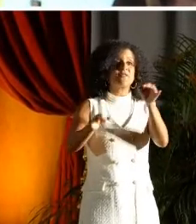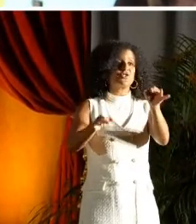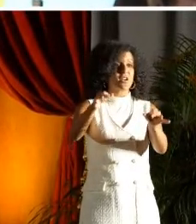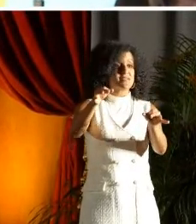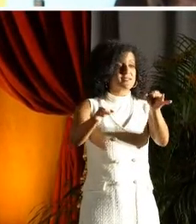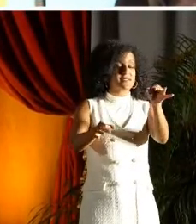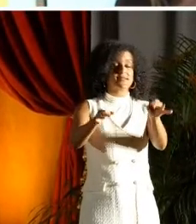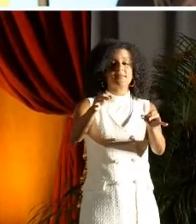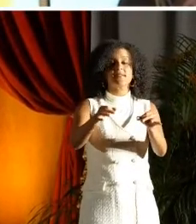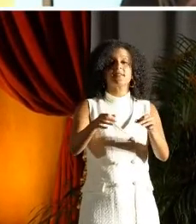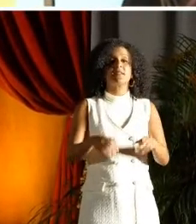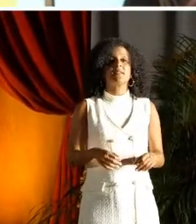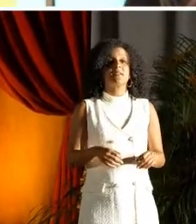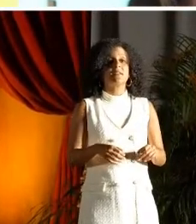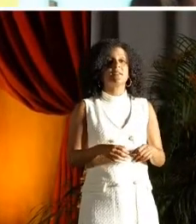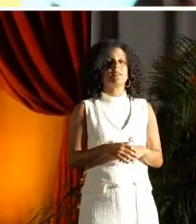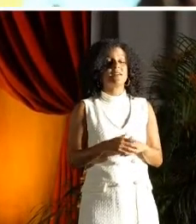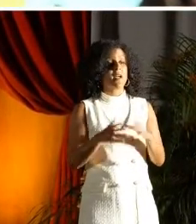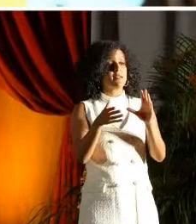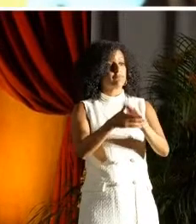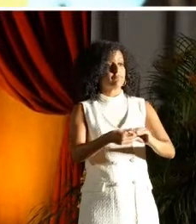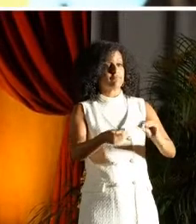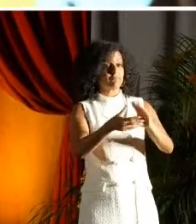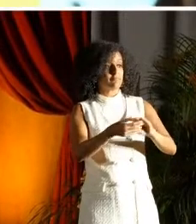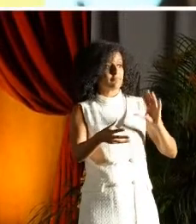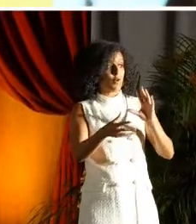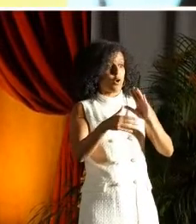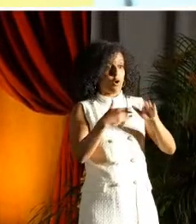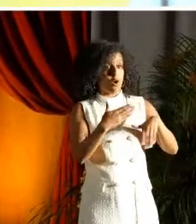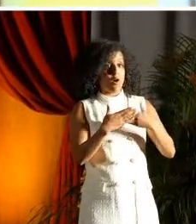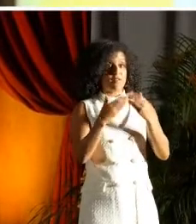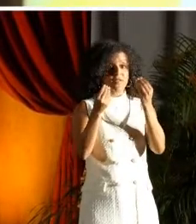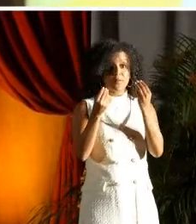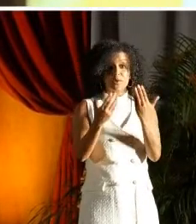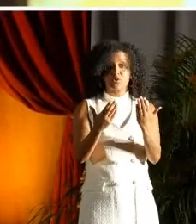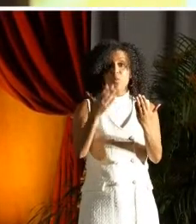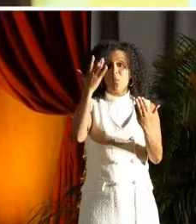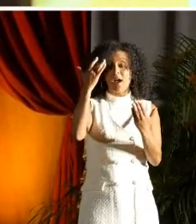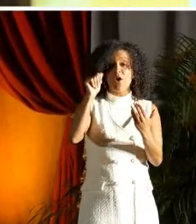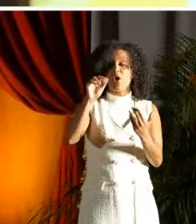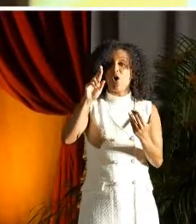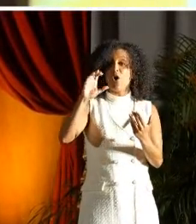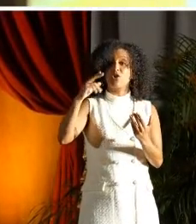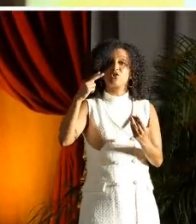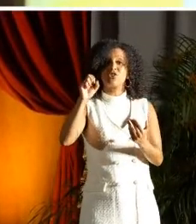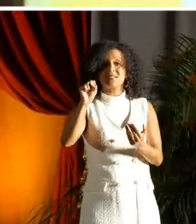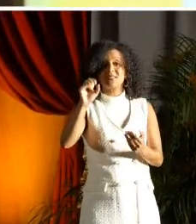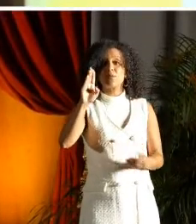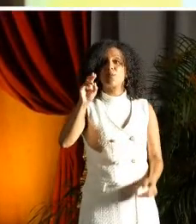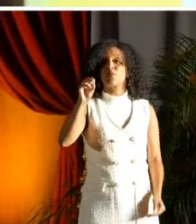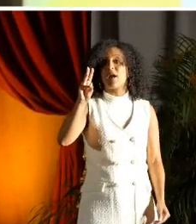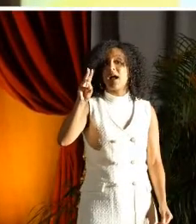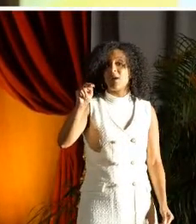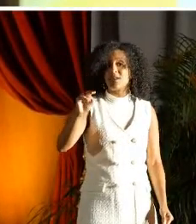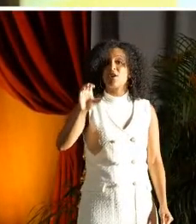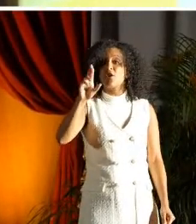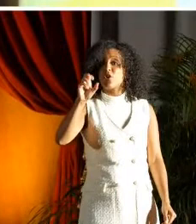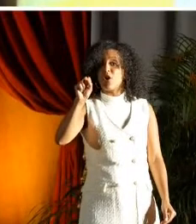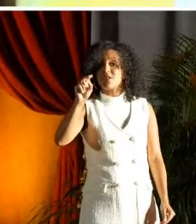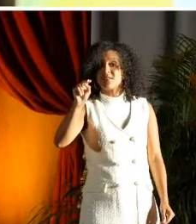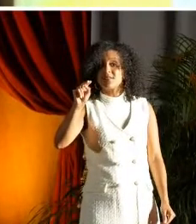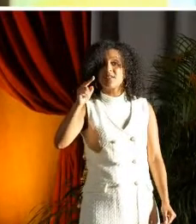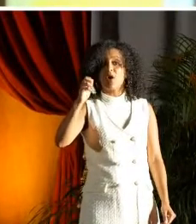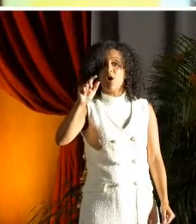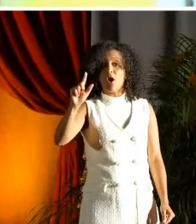together. I say all that because R.J.S. Brown, Carsey Hall, Jack